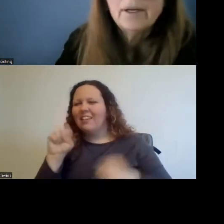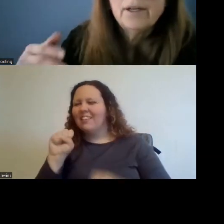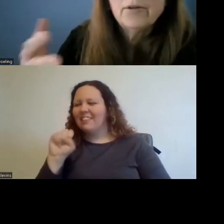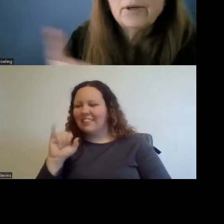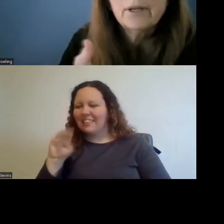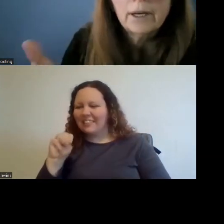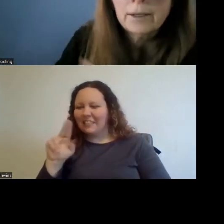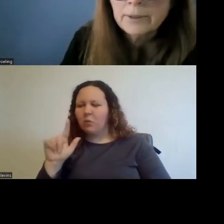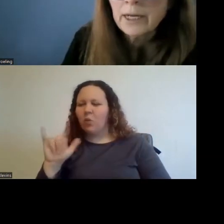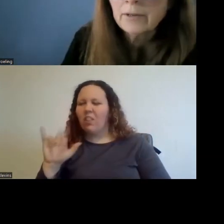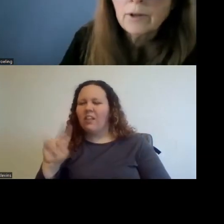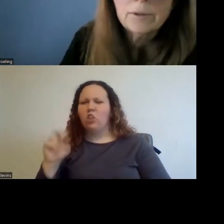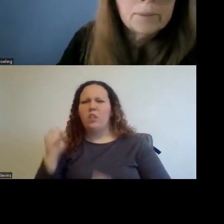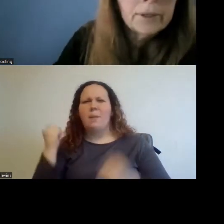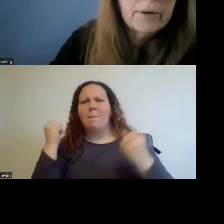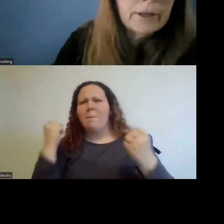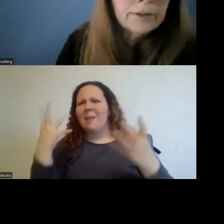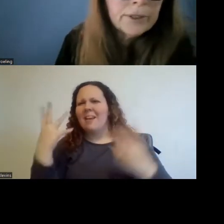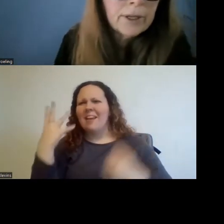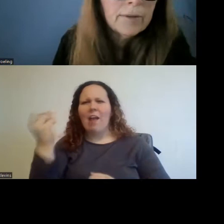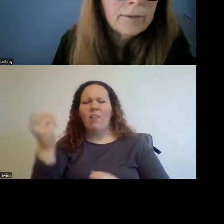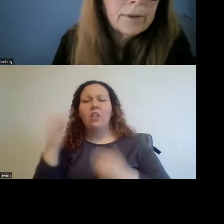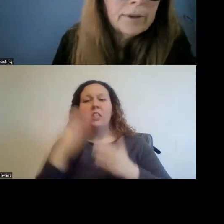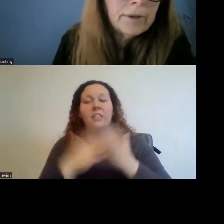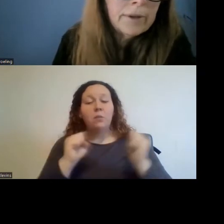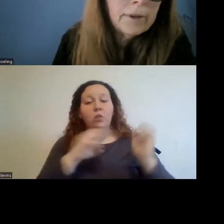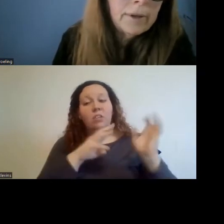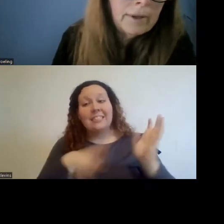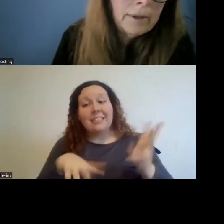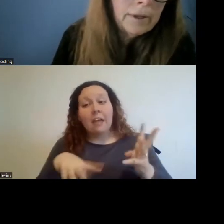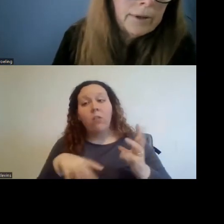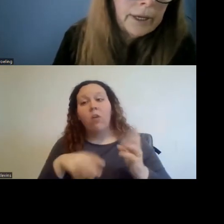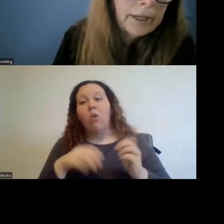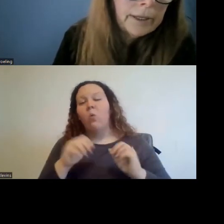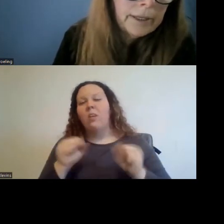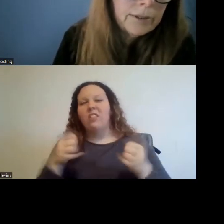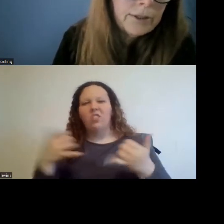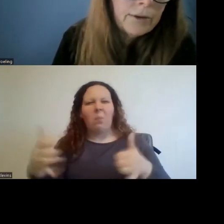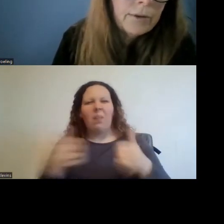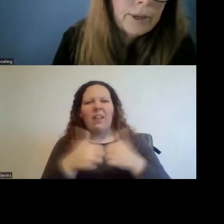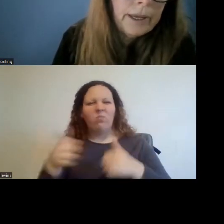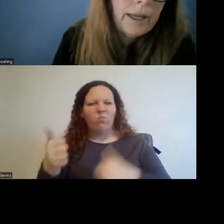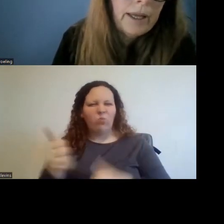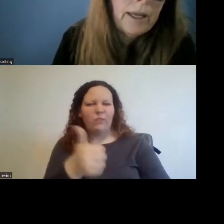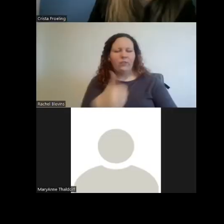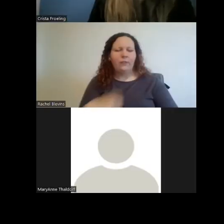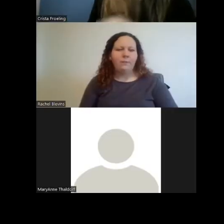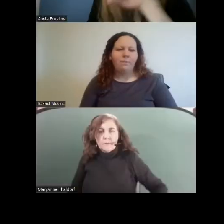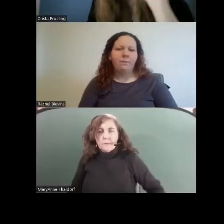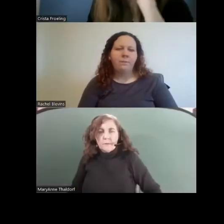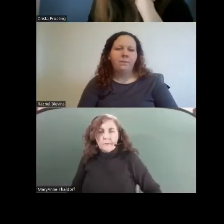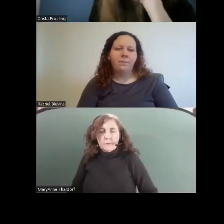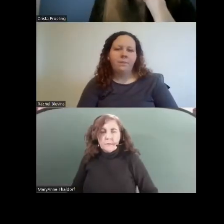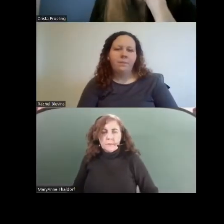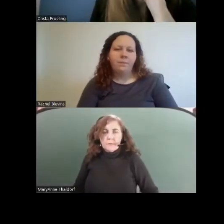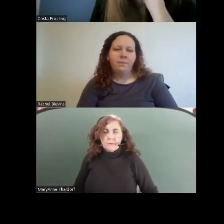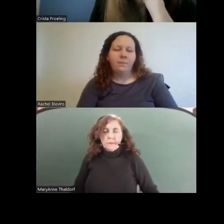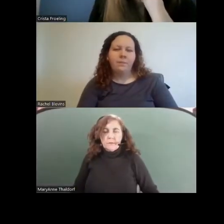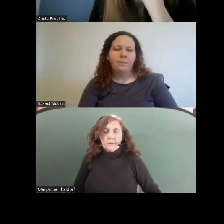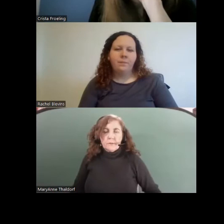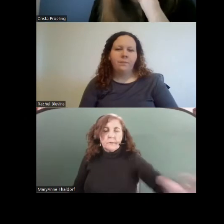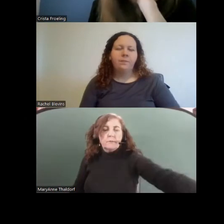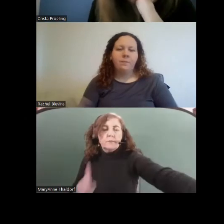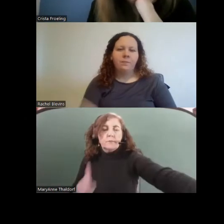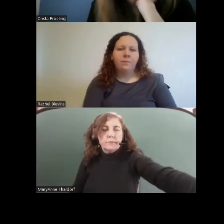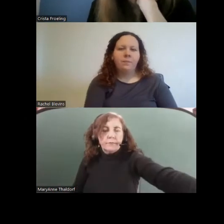some you can kind of download and play around yourself. Okay, let's do want to do a woman's voice?